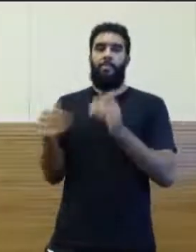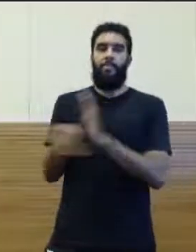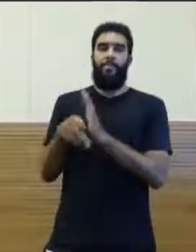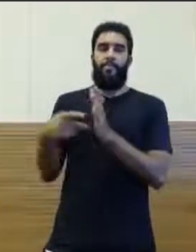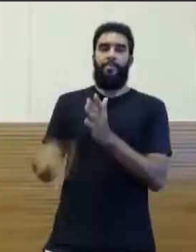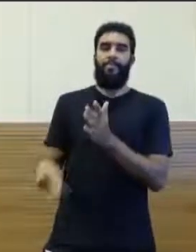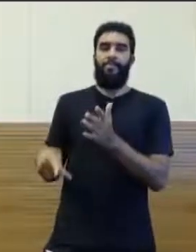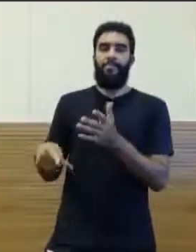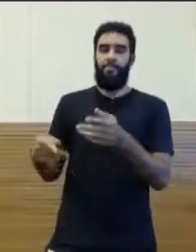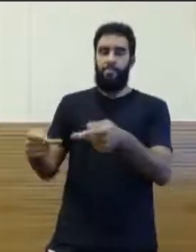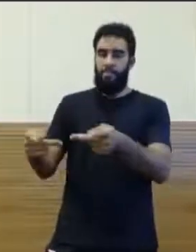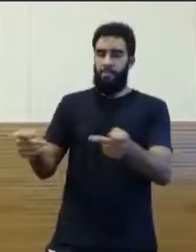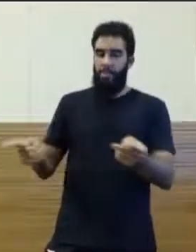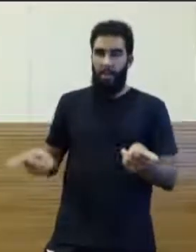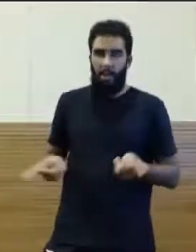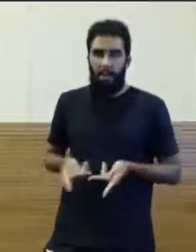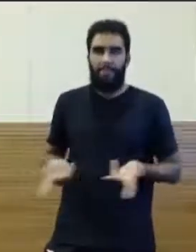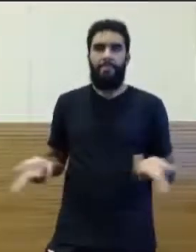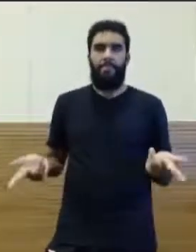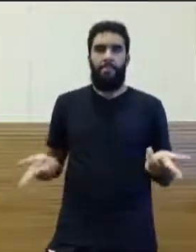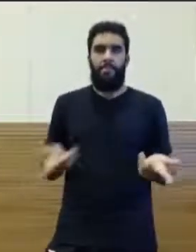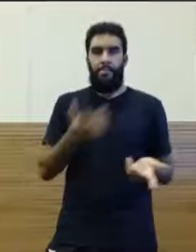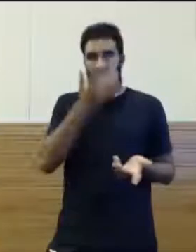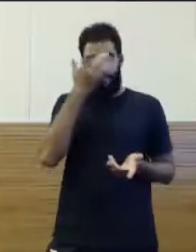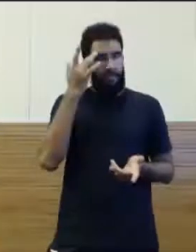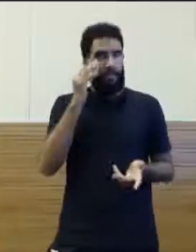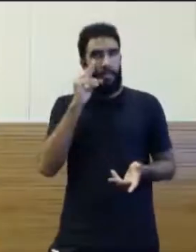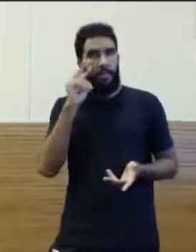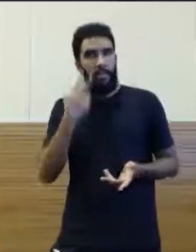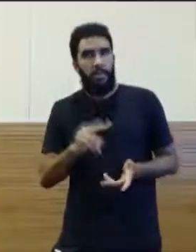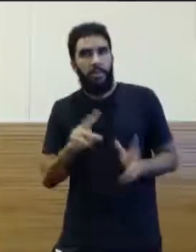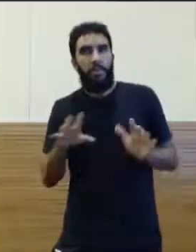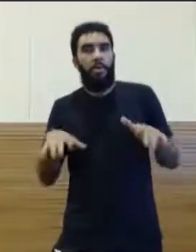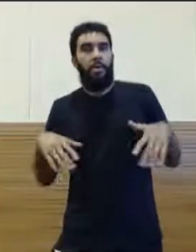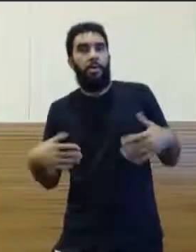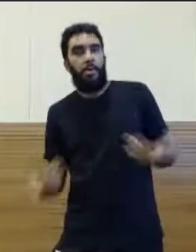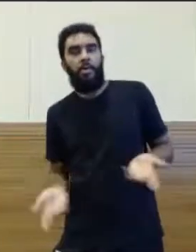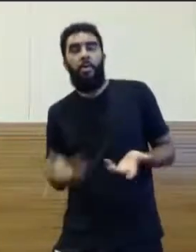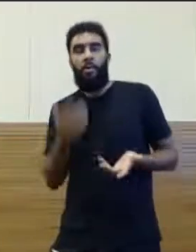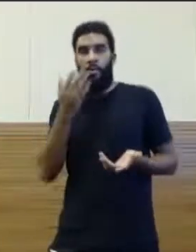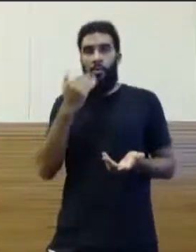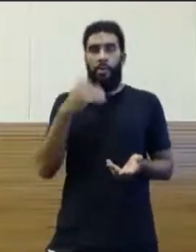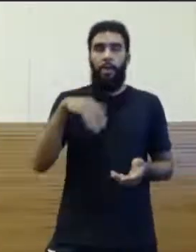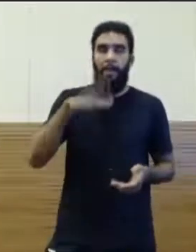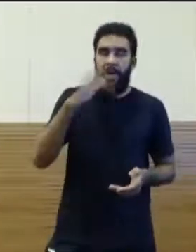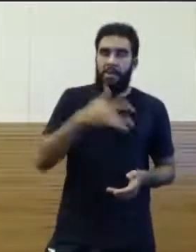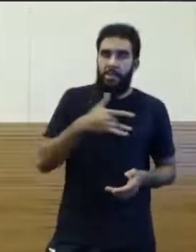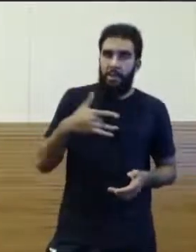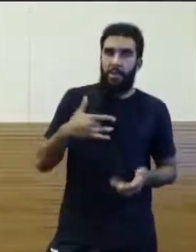We have American games, a more dynamic games,